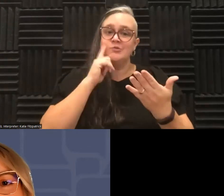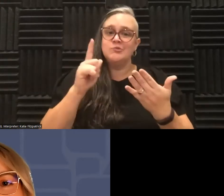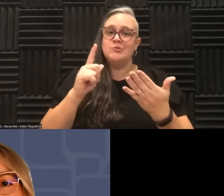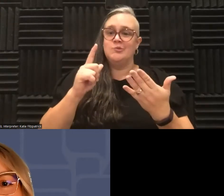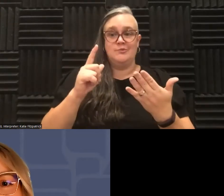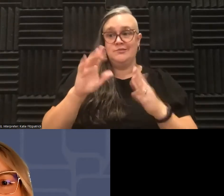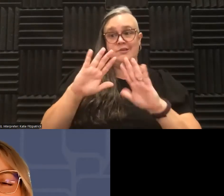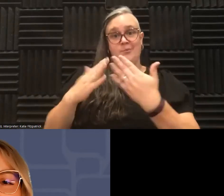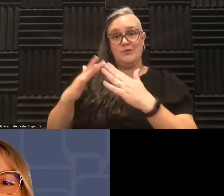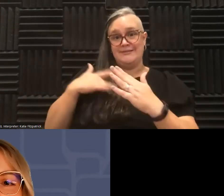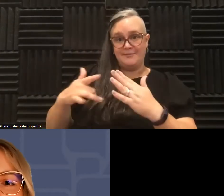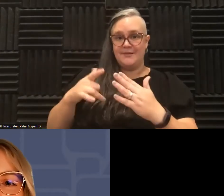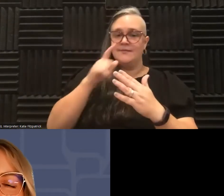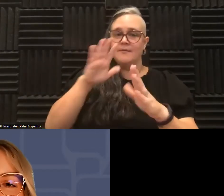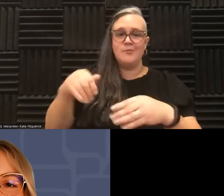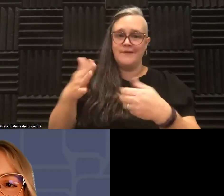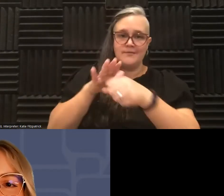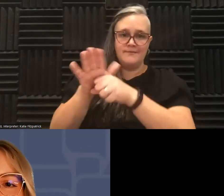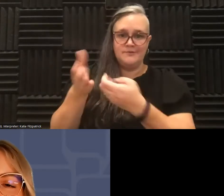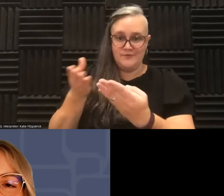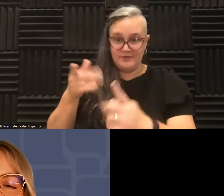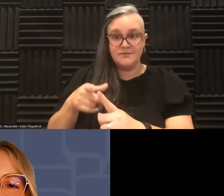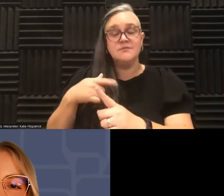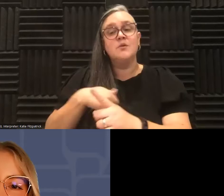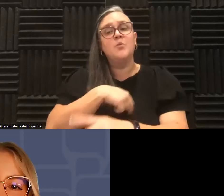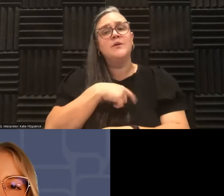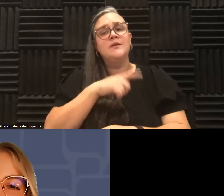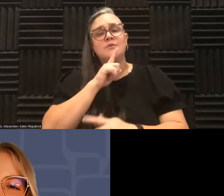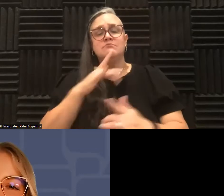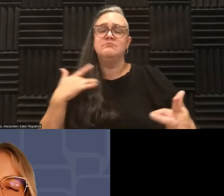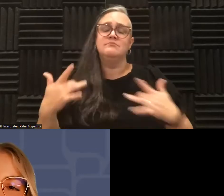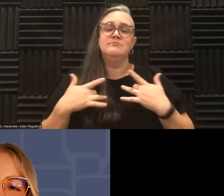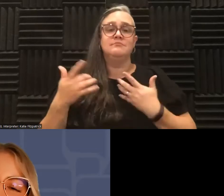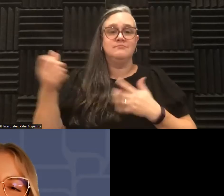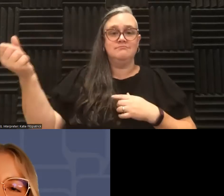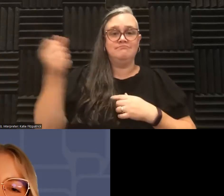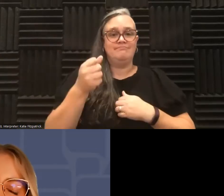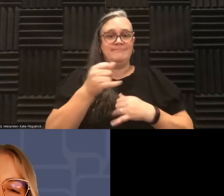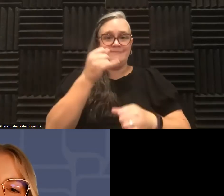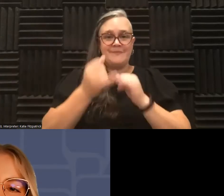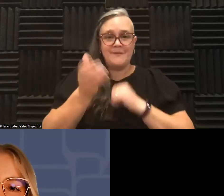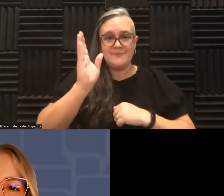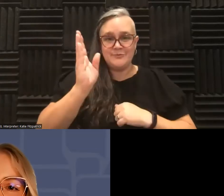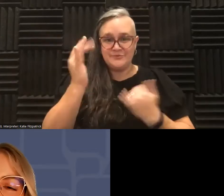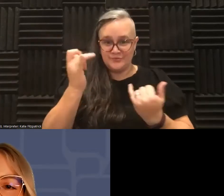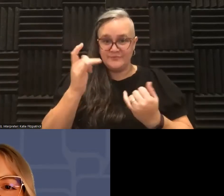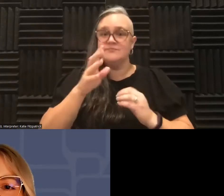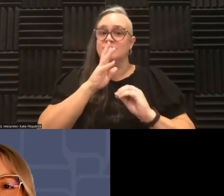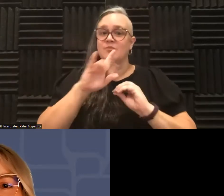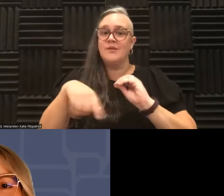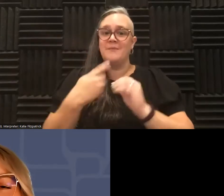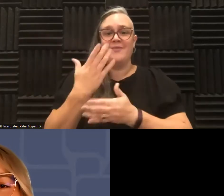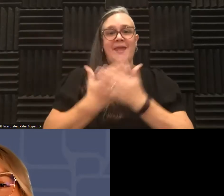Michigan. We are extremely excited to welcome our last presenter, who will discuss the hands that bring us